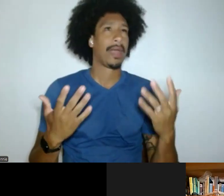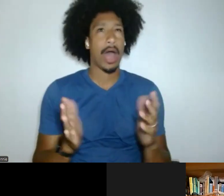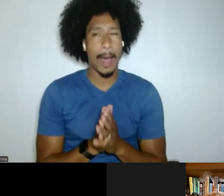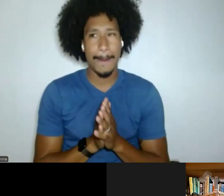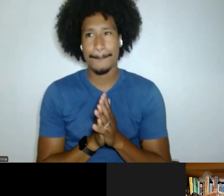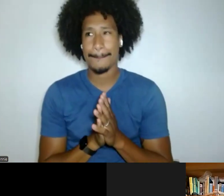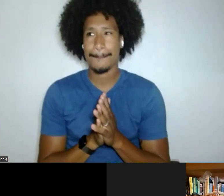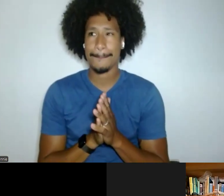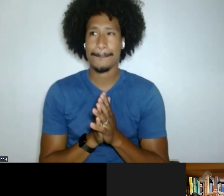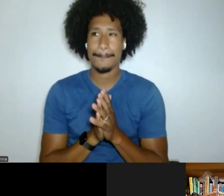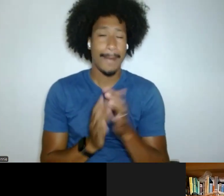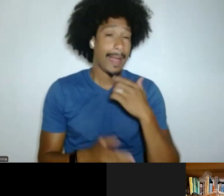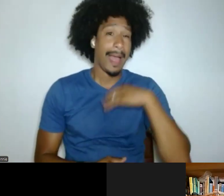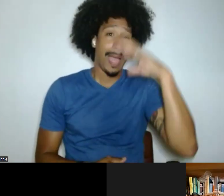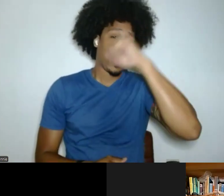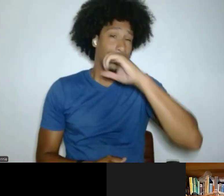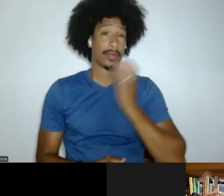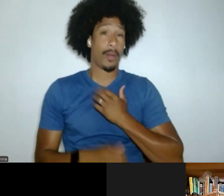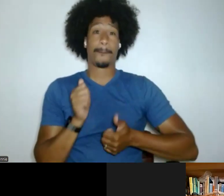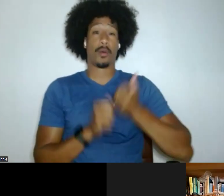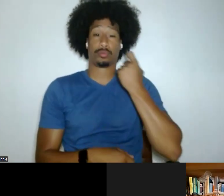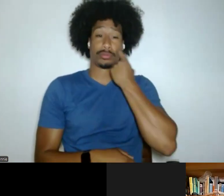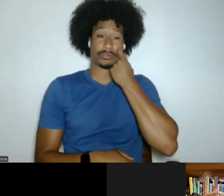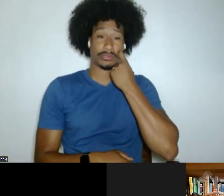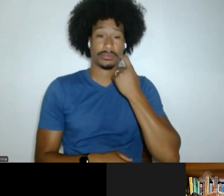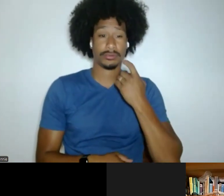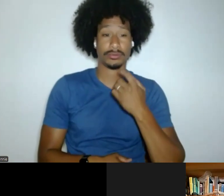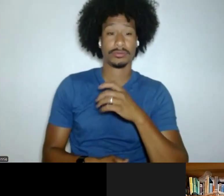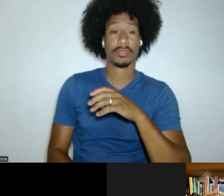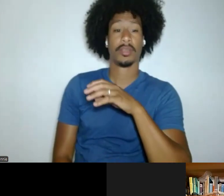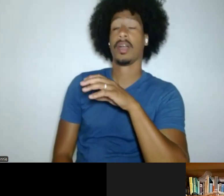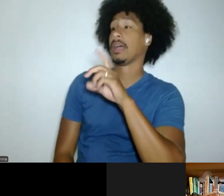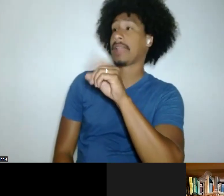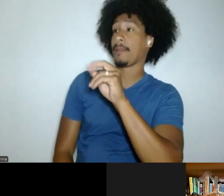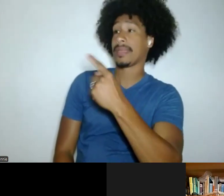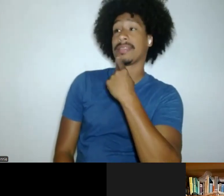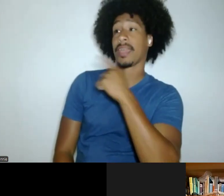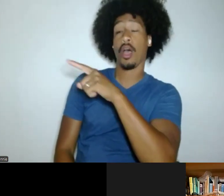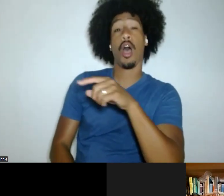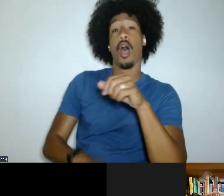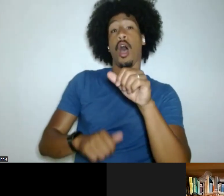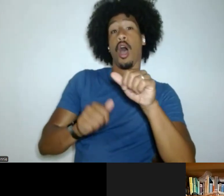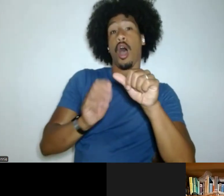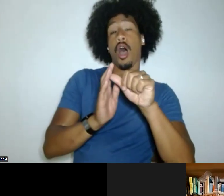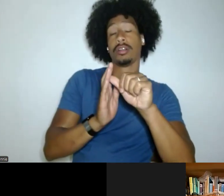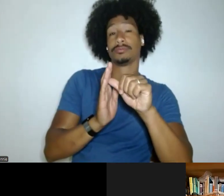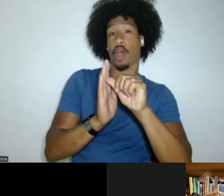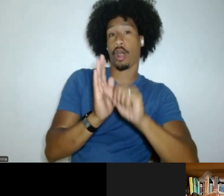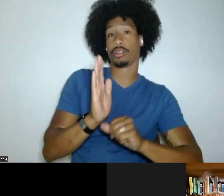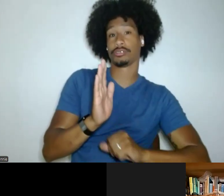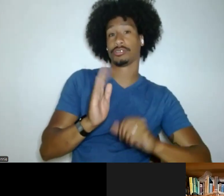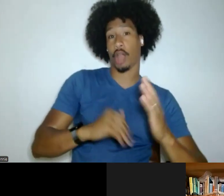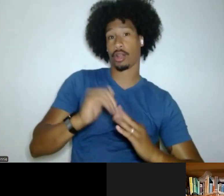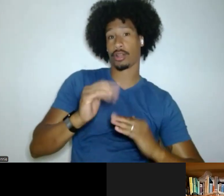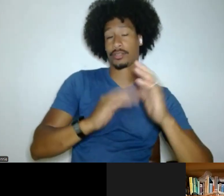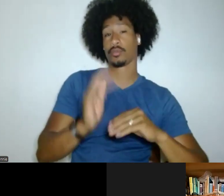I guess our most recent was hmm? It's an architectural robotics. Architectural robotics,